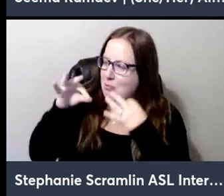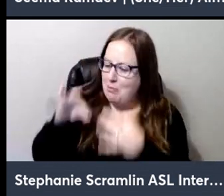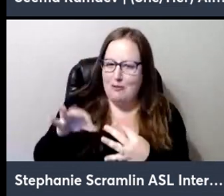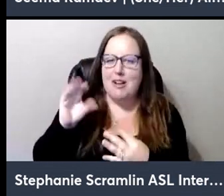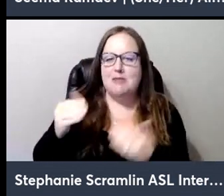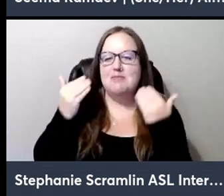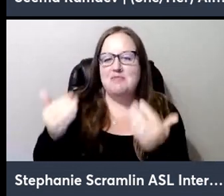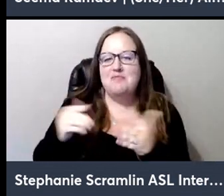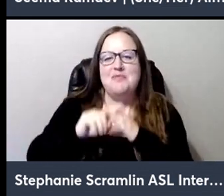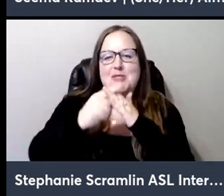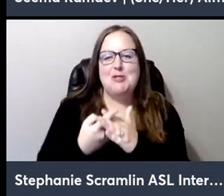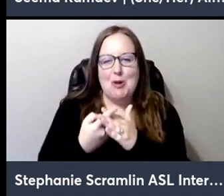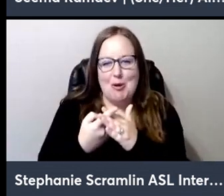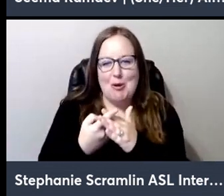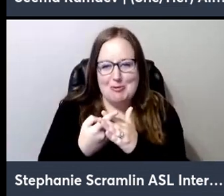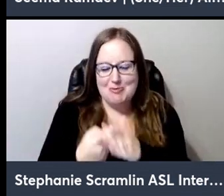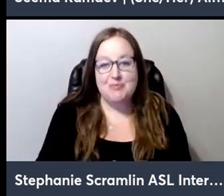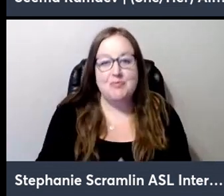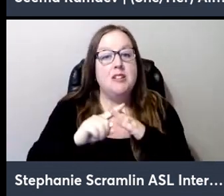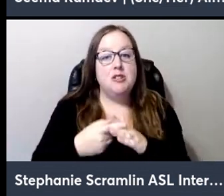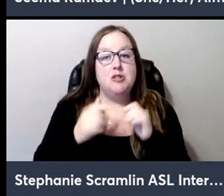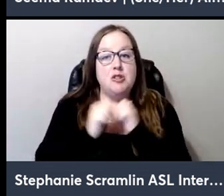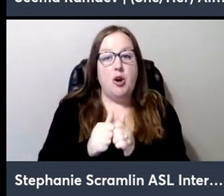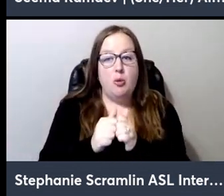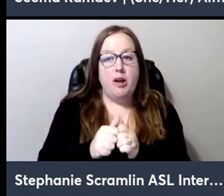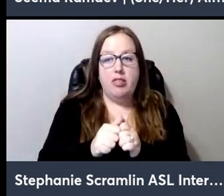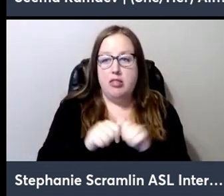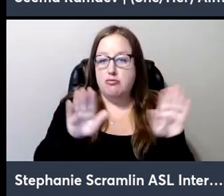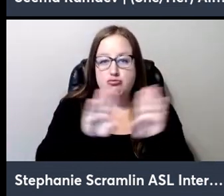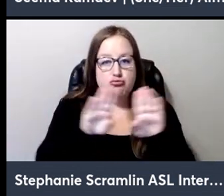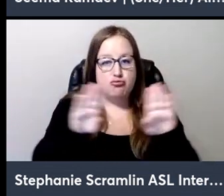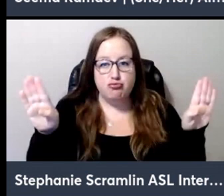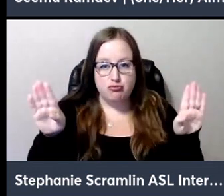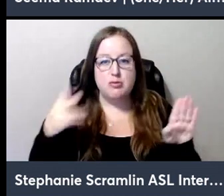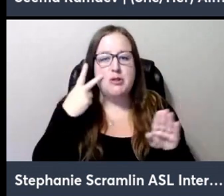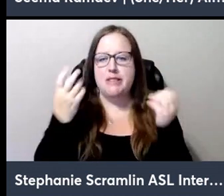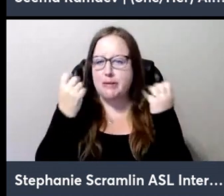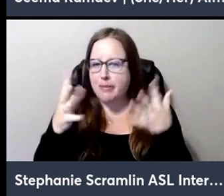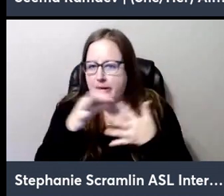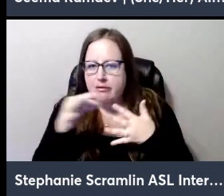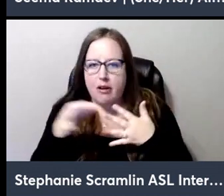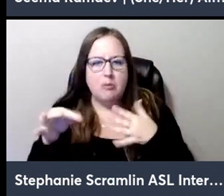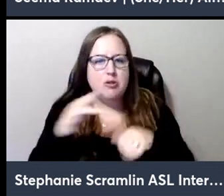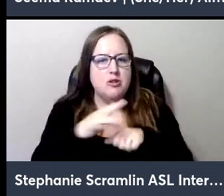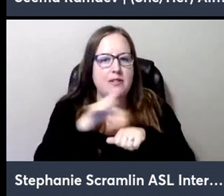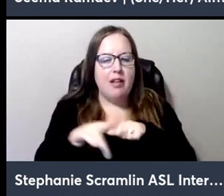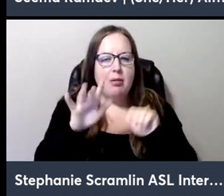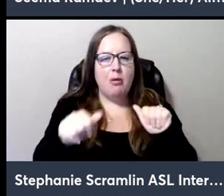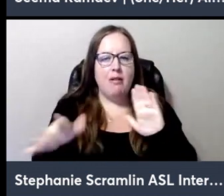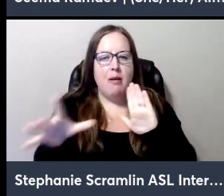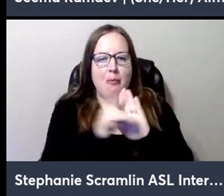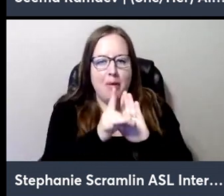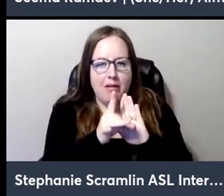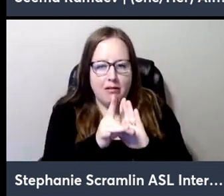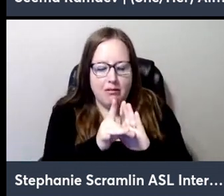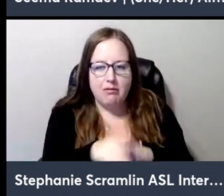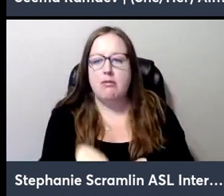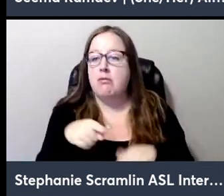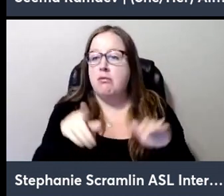going. So we'll start with a blank canvas. There are many options here that you can choose. You can choose